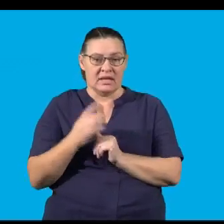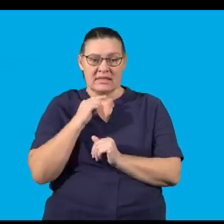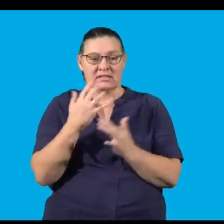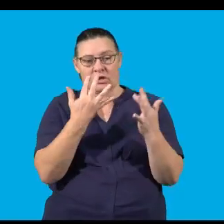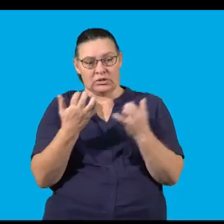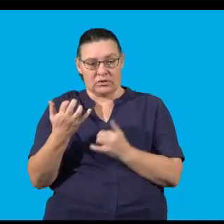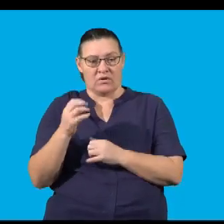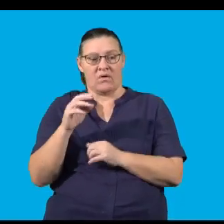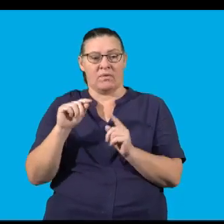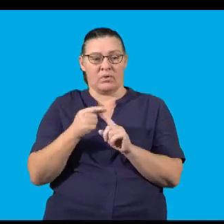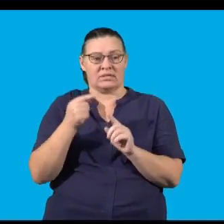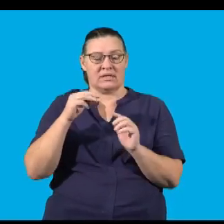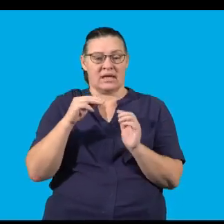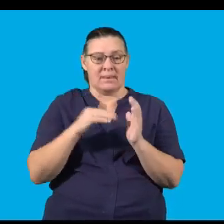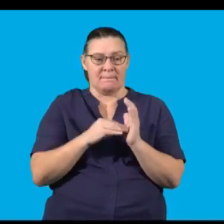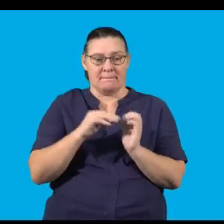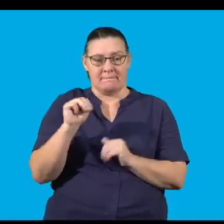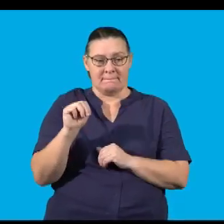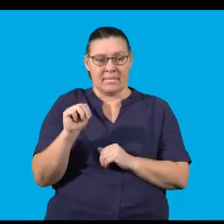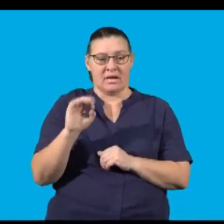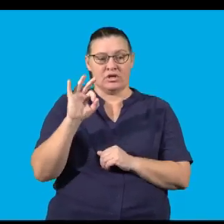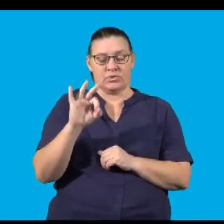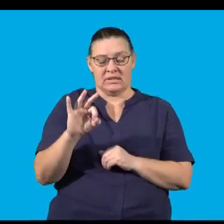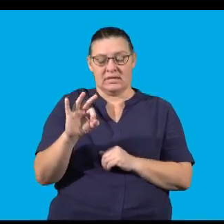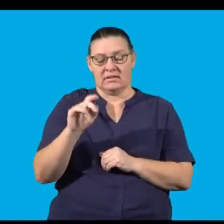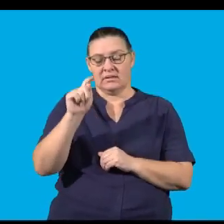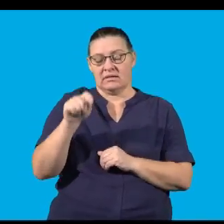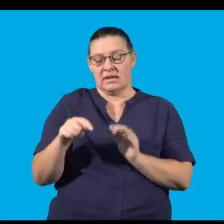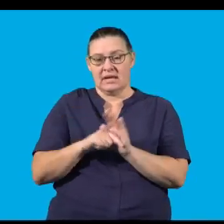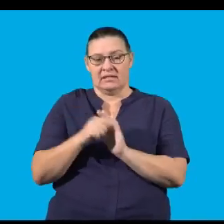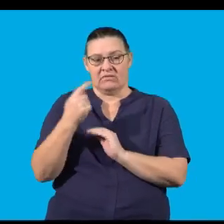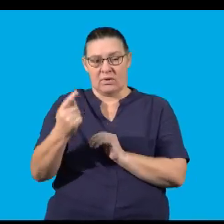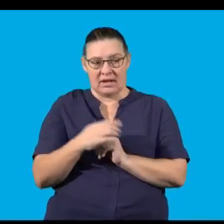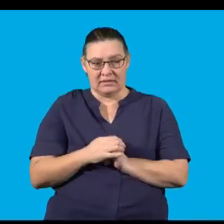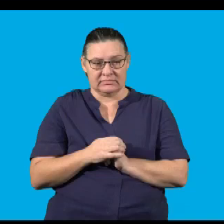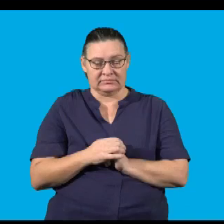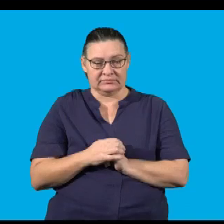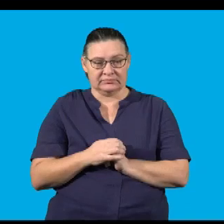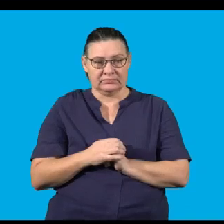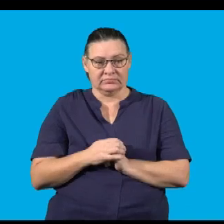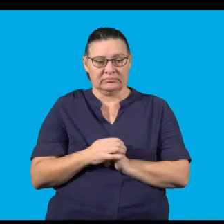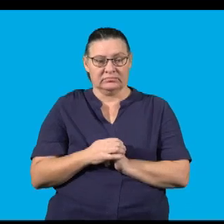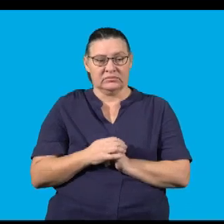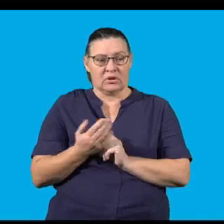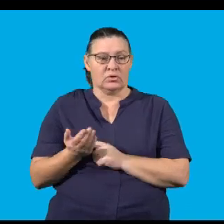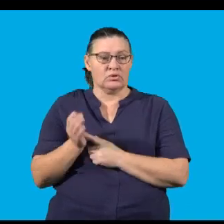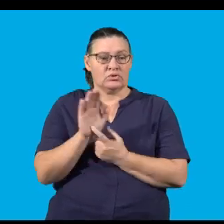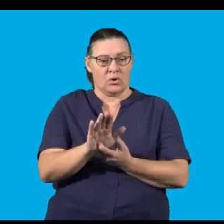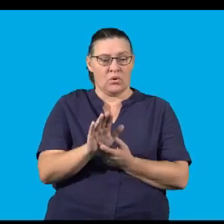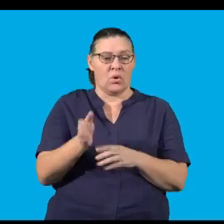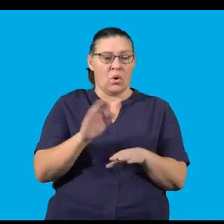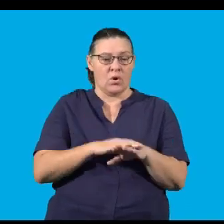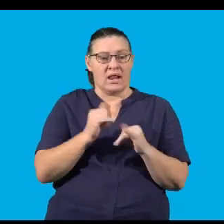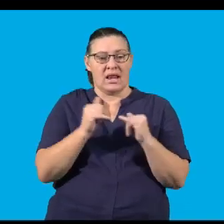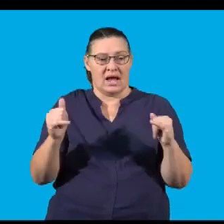the coordinates of point M. 3, negative 1. Now we've got to show that that point